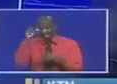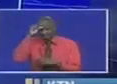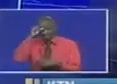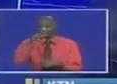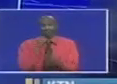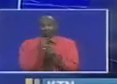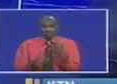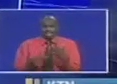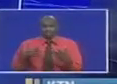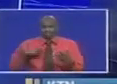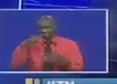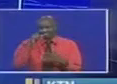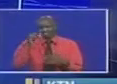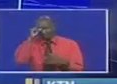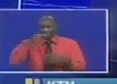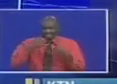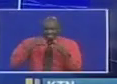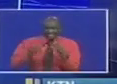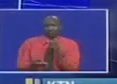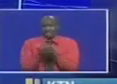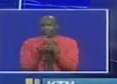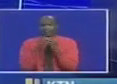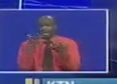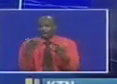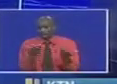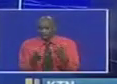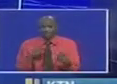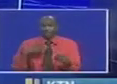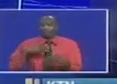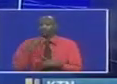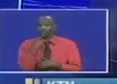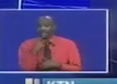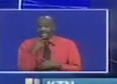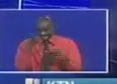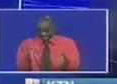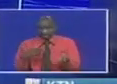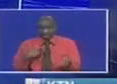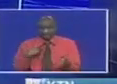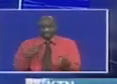What are some of the relief efforts that are going into saving the people of Turkana? Well, so far,